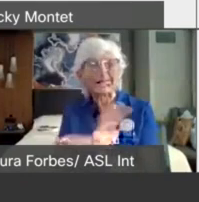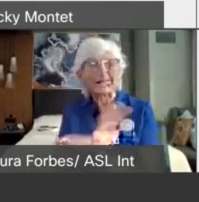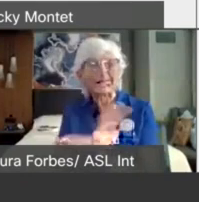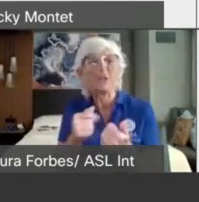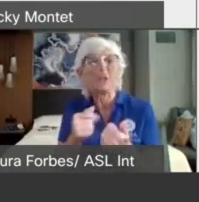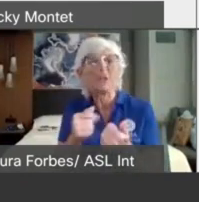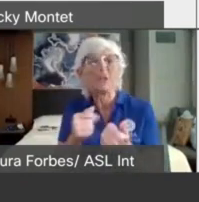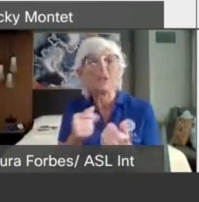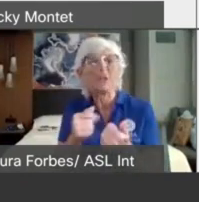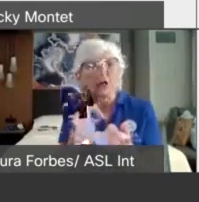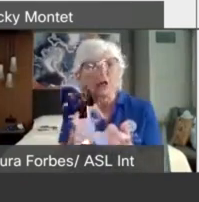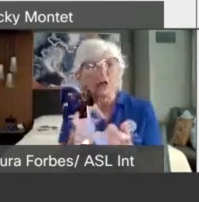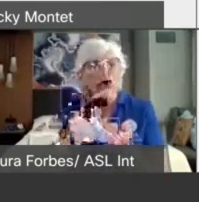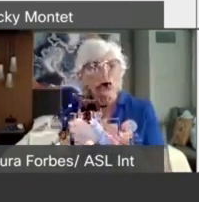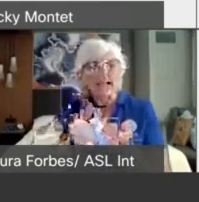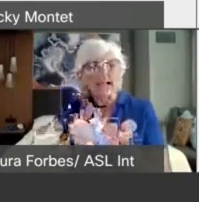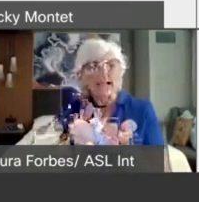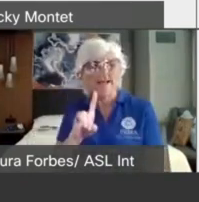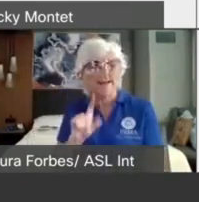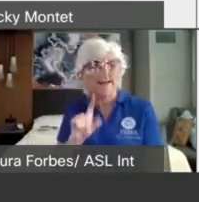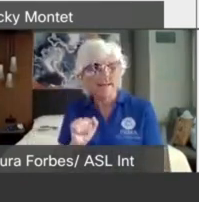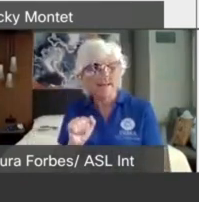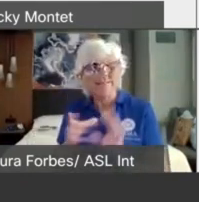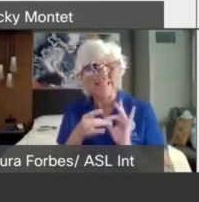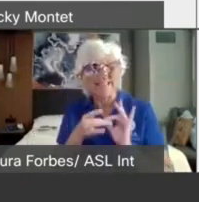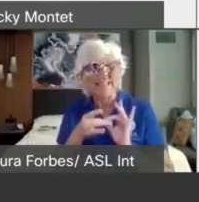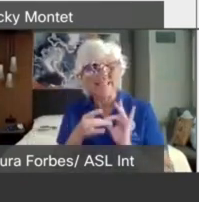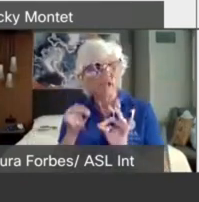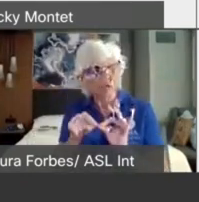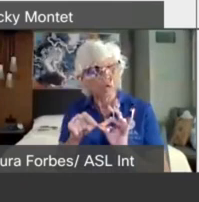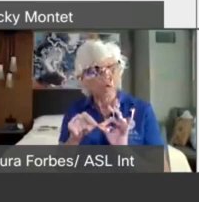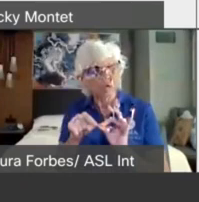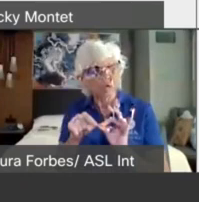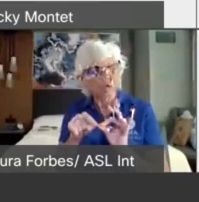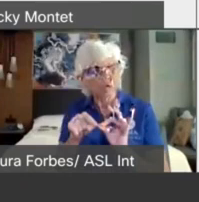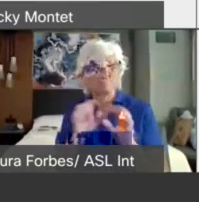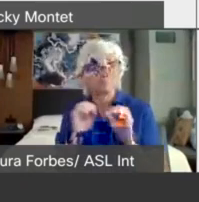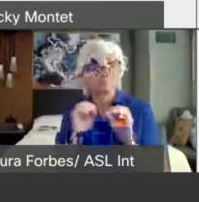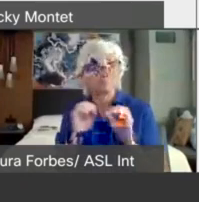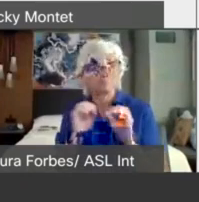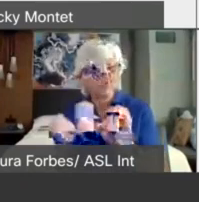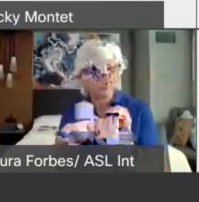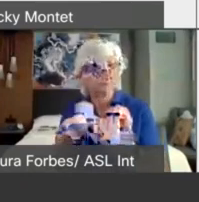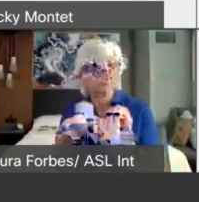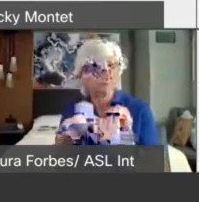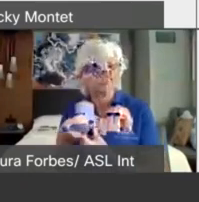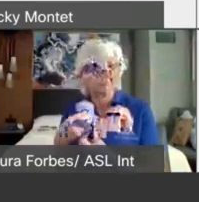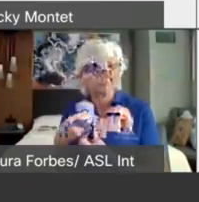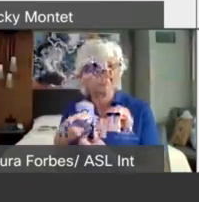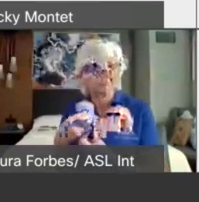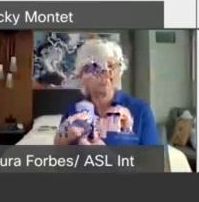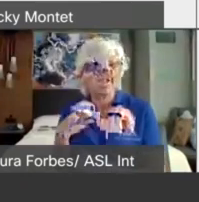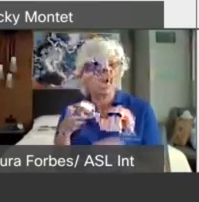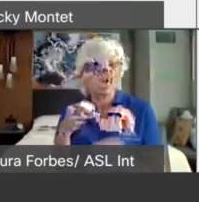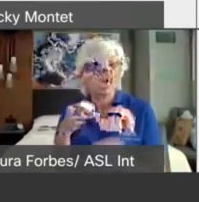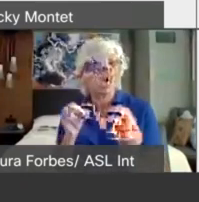with volunteers from local relief organizations and community groups and faith communities who may be able to help with fallen